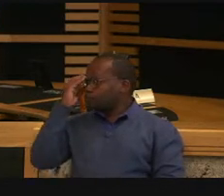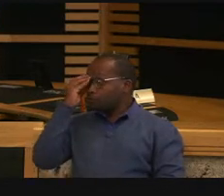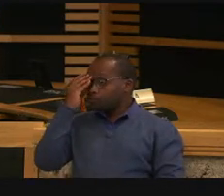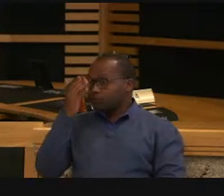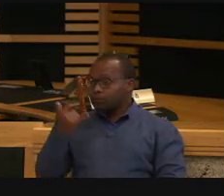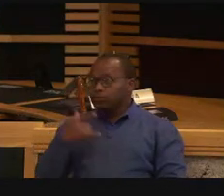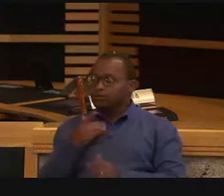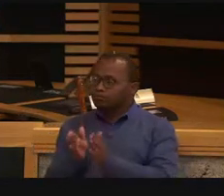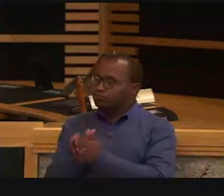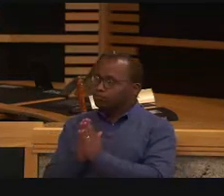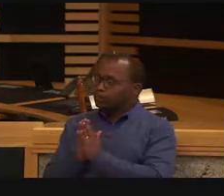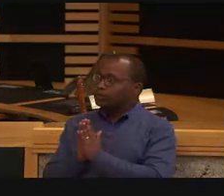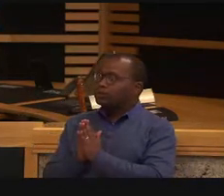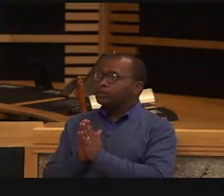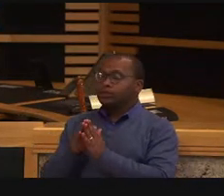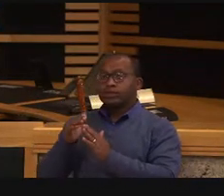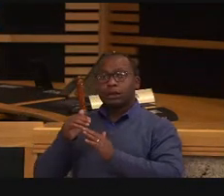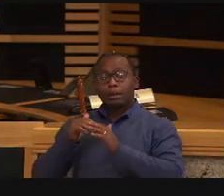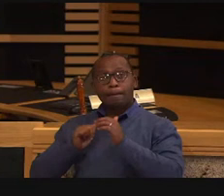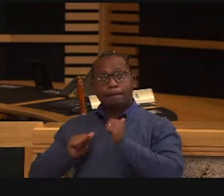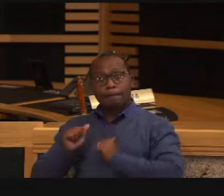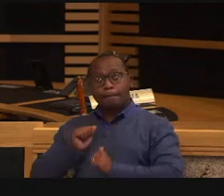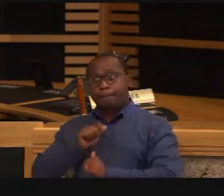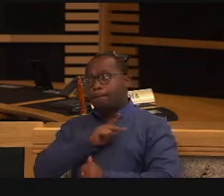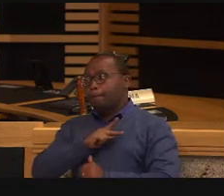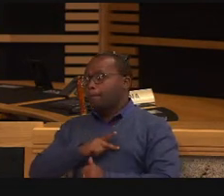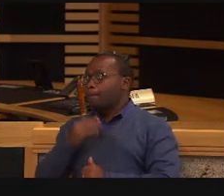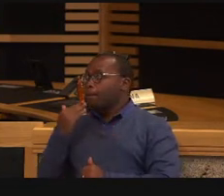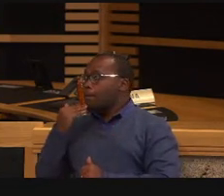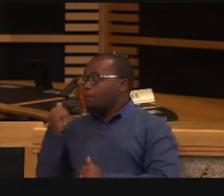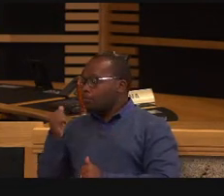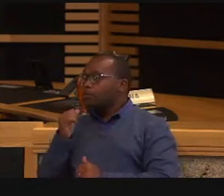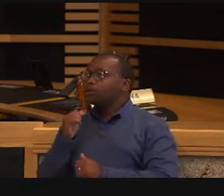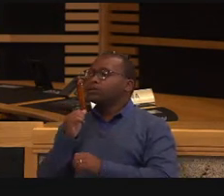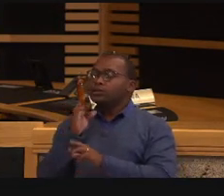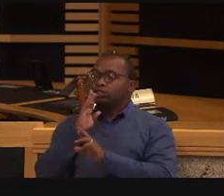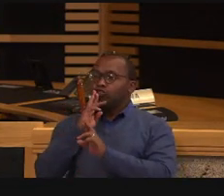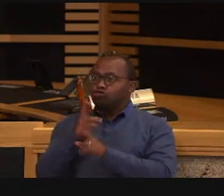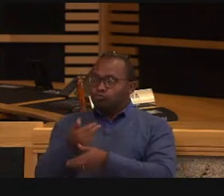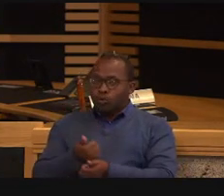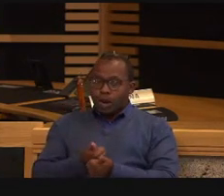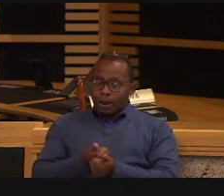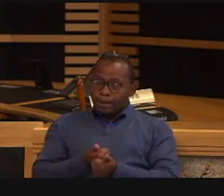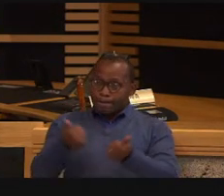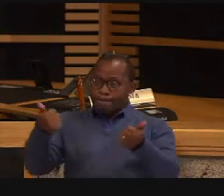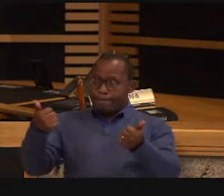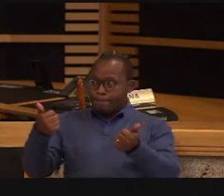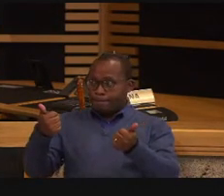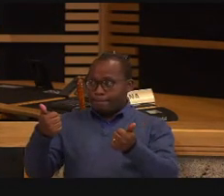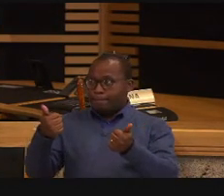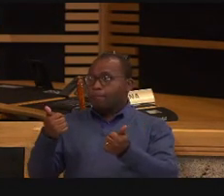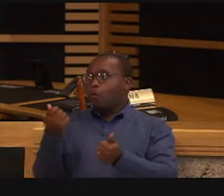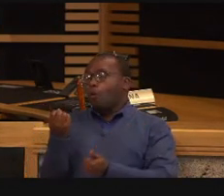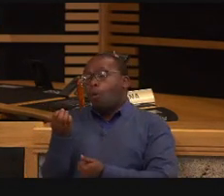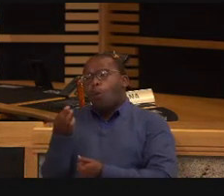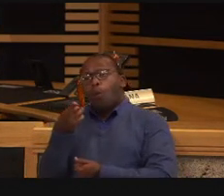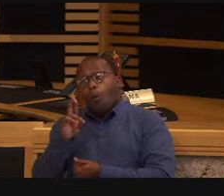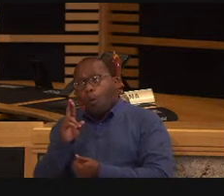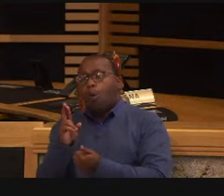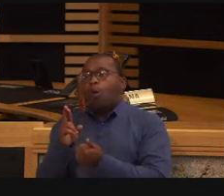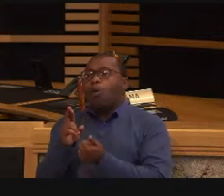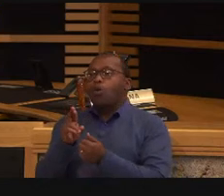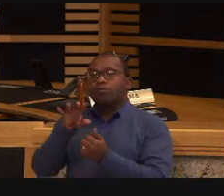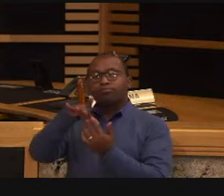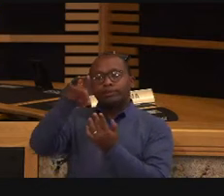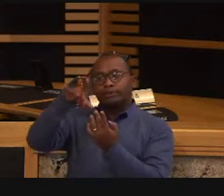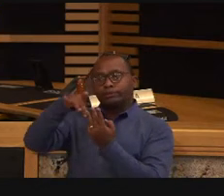Premier, to respond to the member statements and or assign